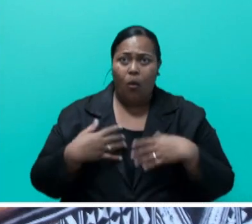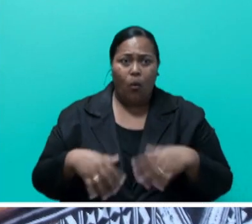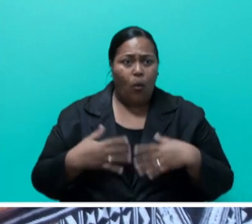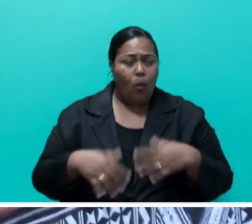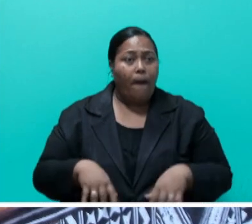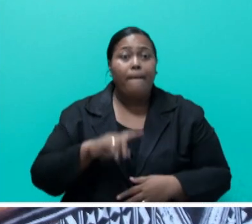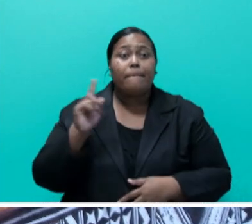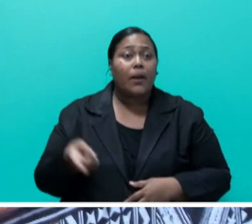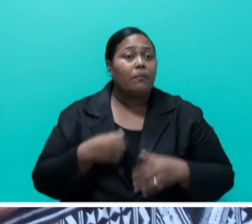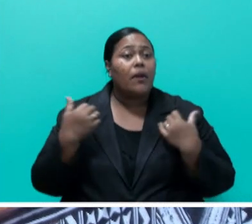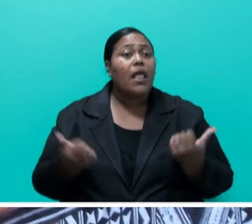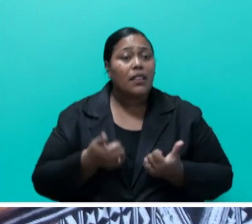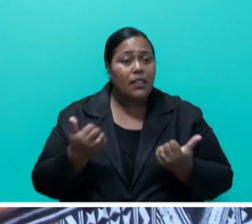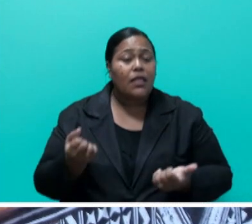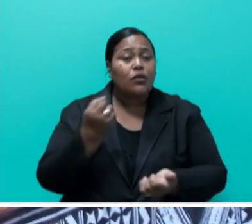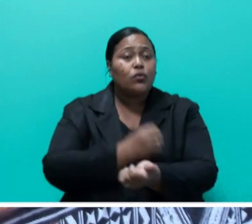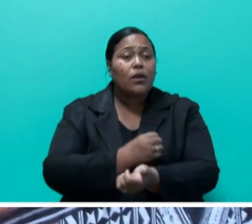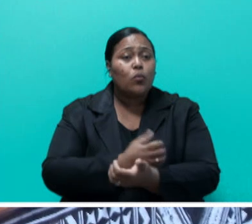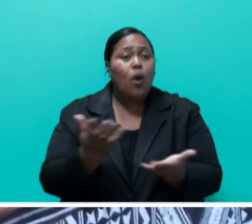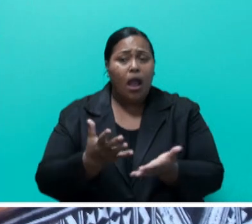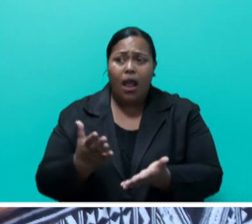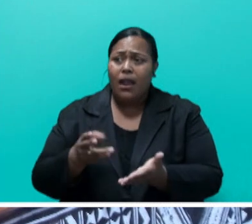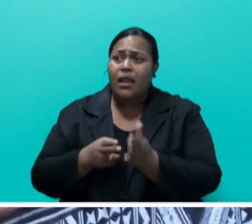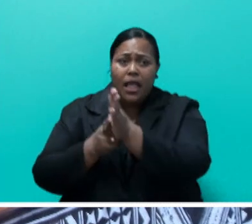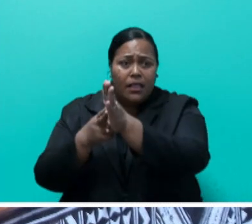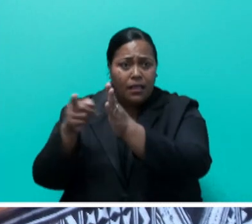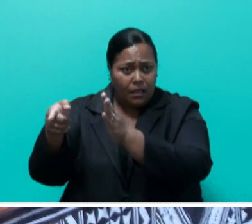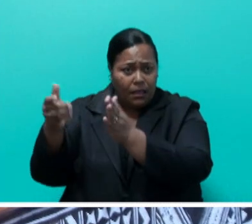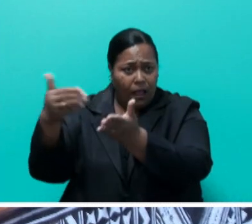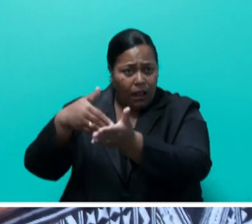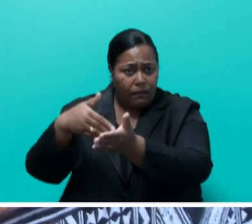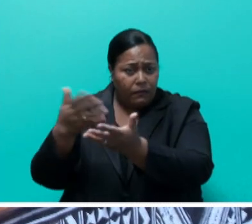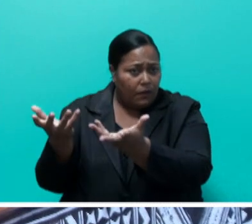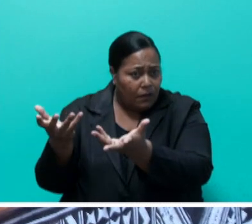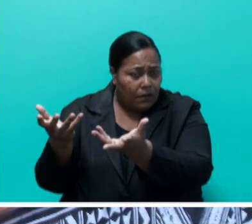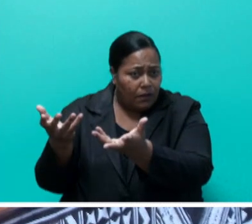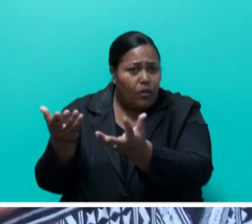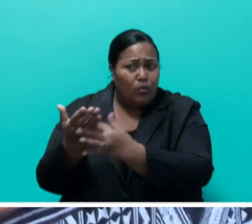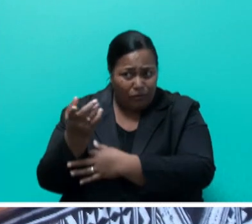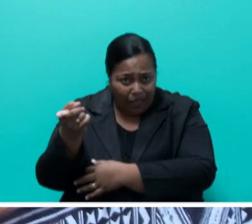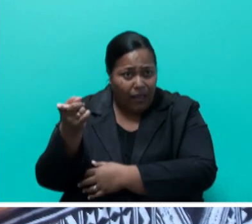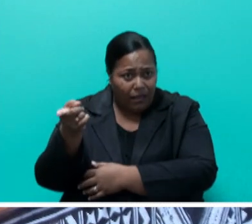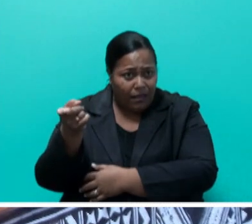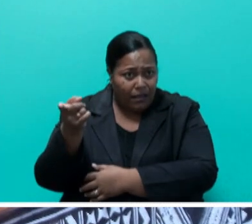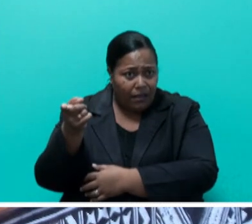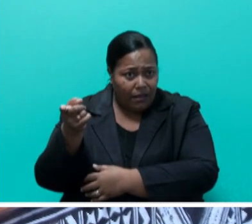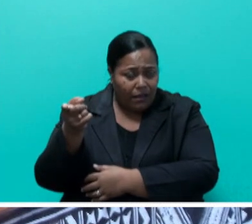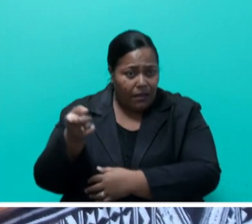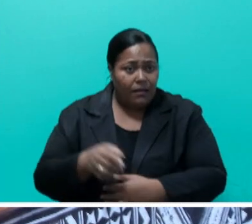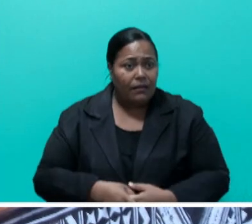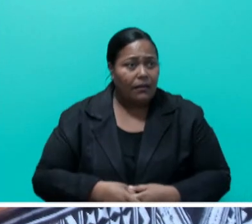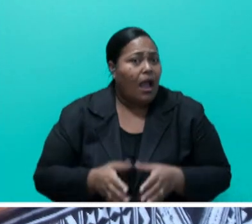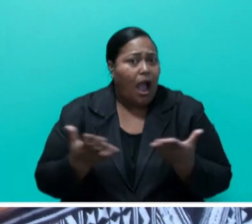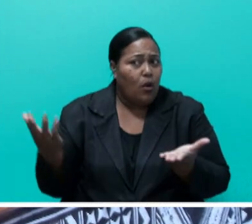load of drugs ended up in Nandi there. It has come through that far to